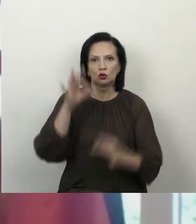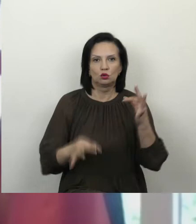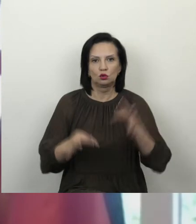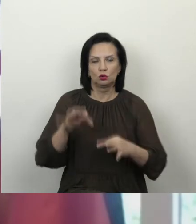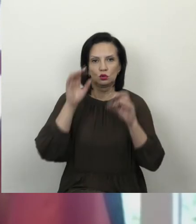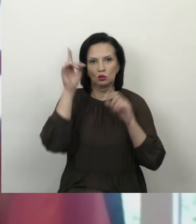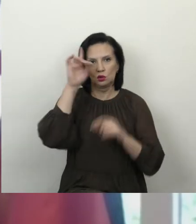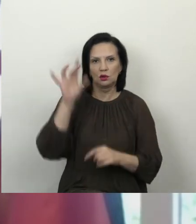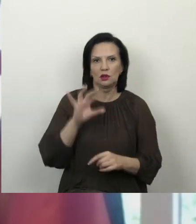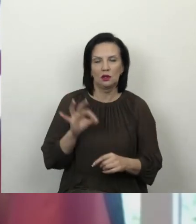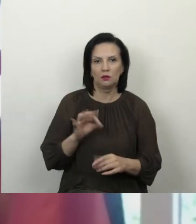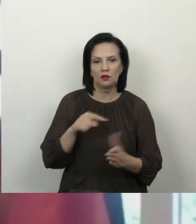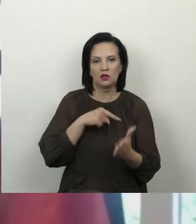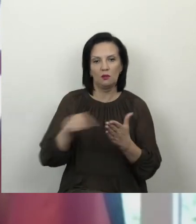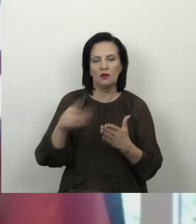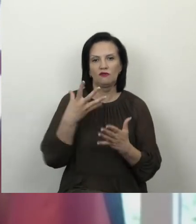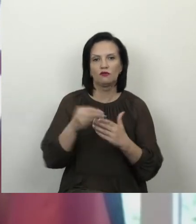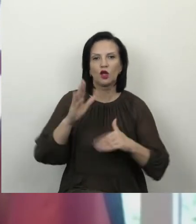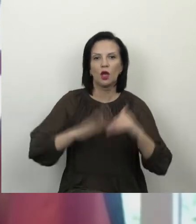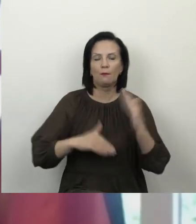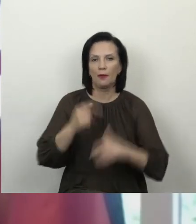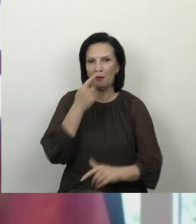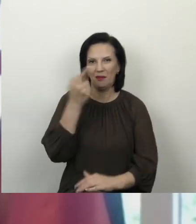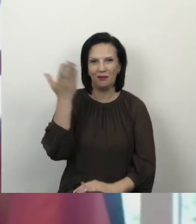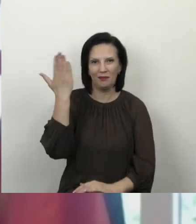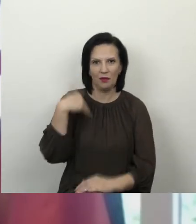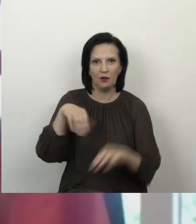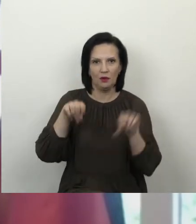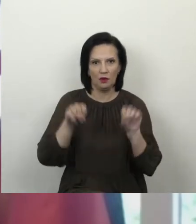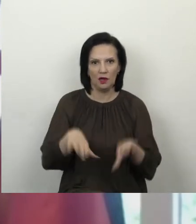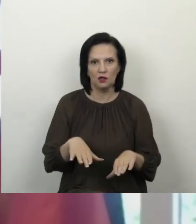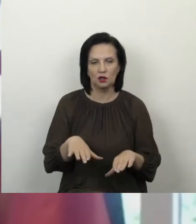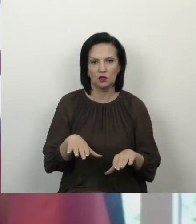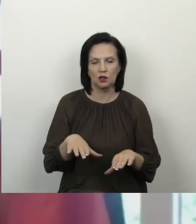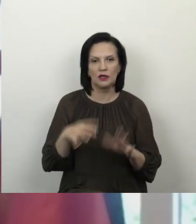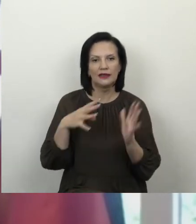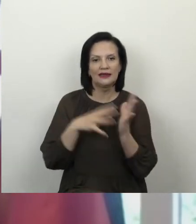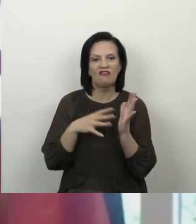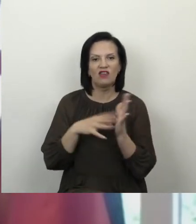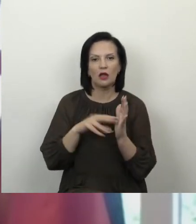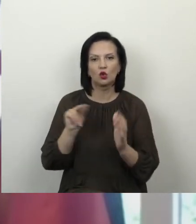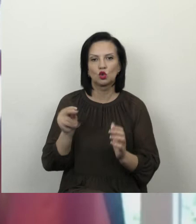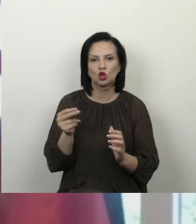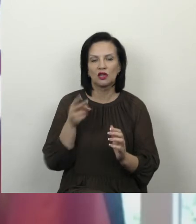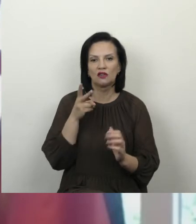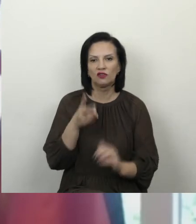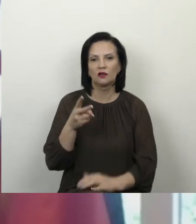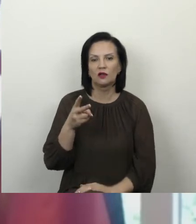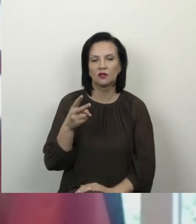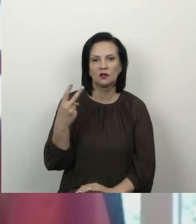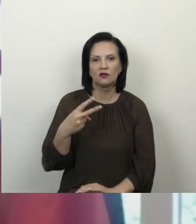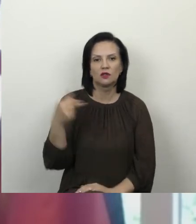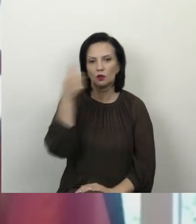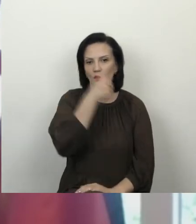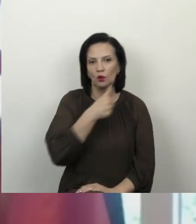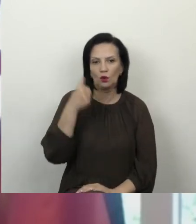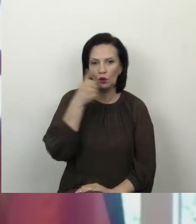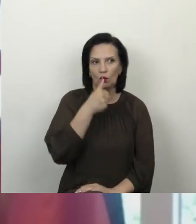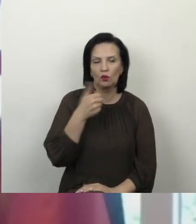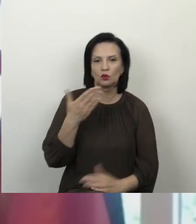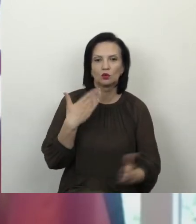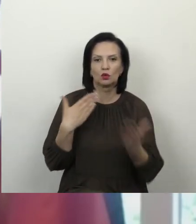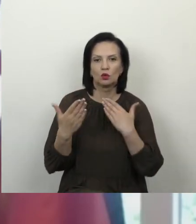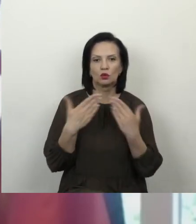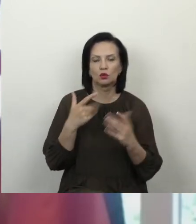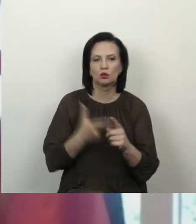law, most recently in the judgment of June the 9th, 2020, concerning a statement by the Minister